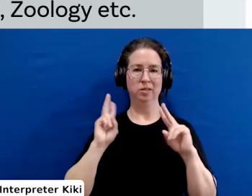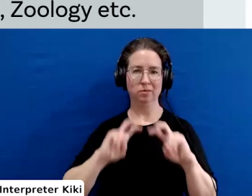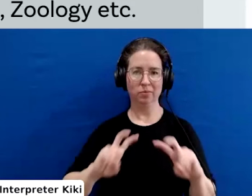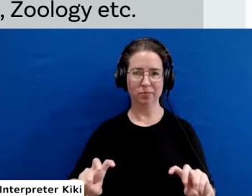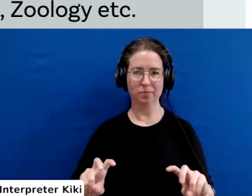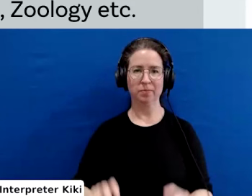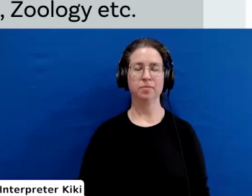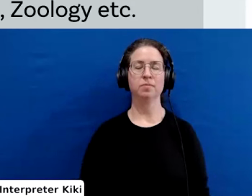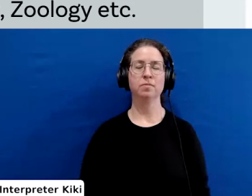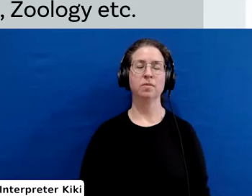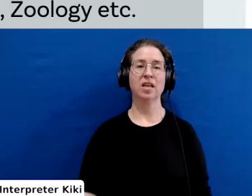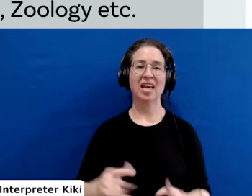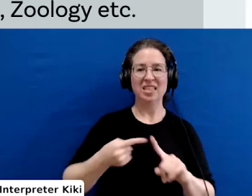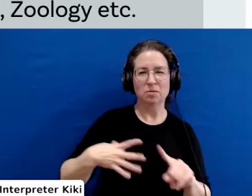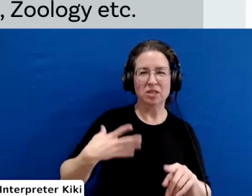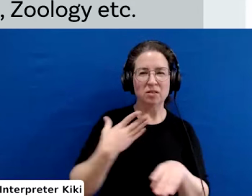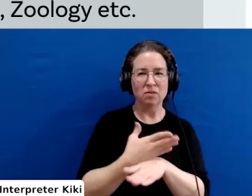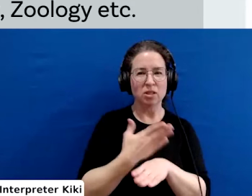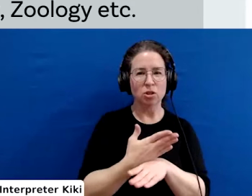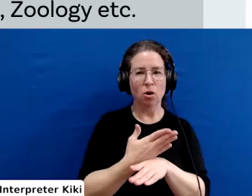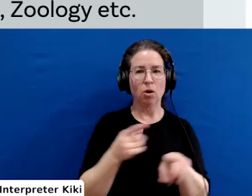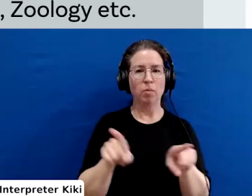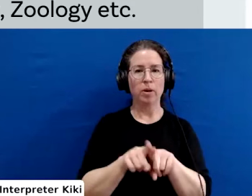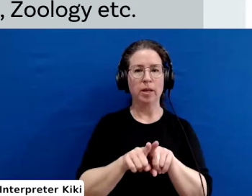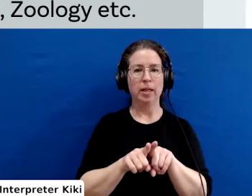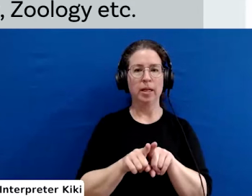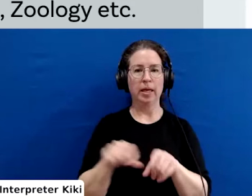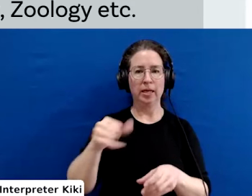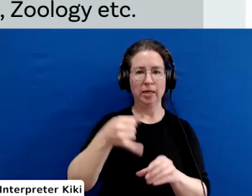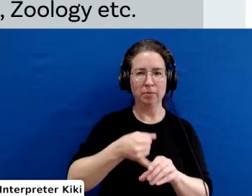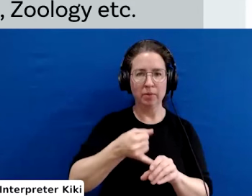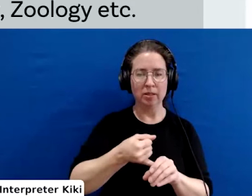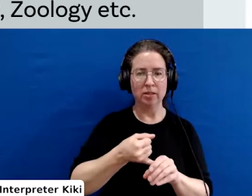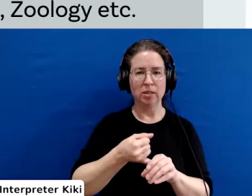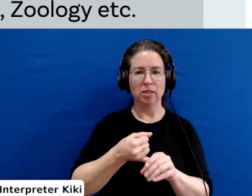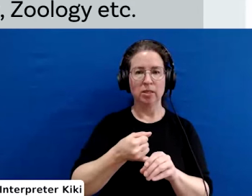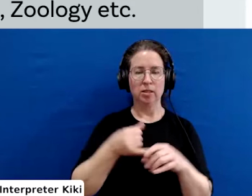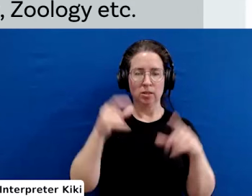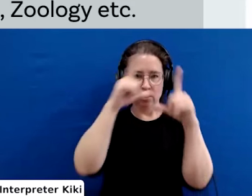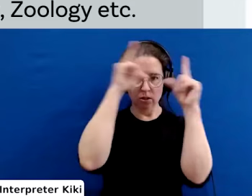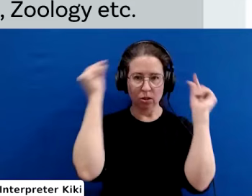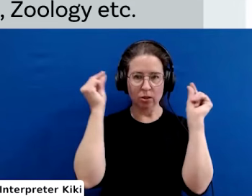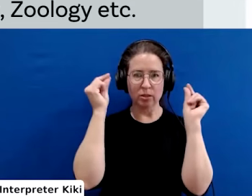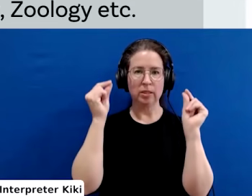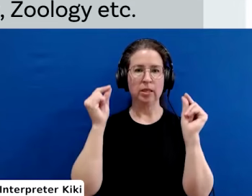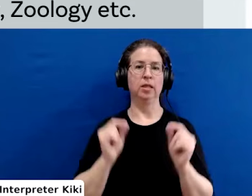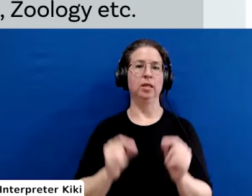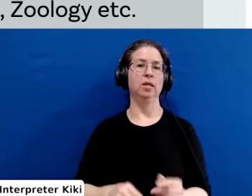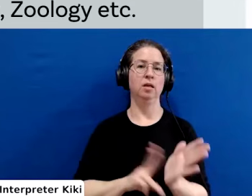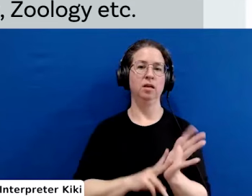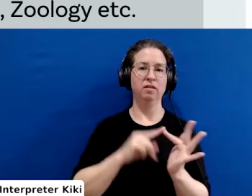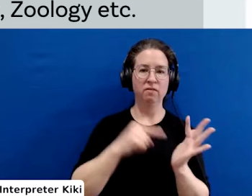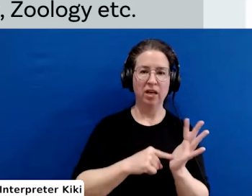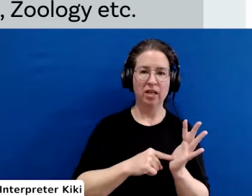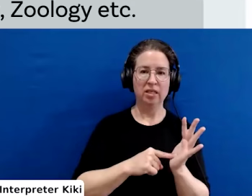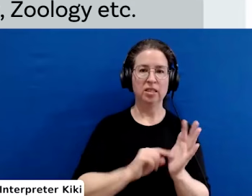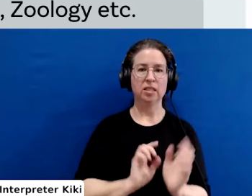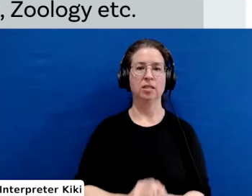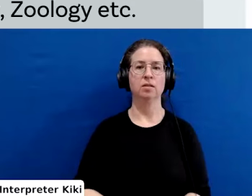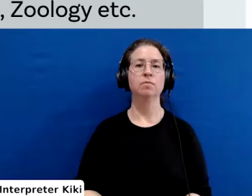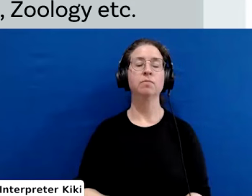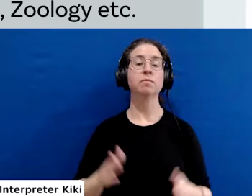specific occupation such as medicine, surgery, veterinary science, etc. Health science and